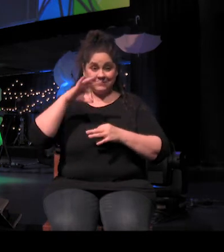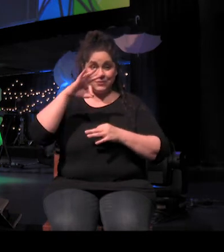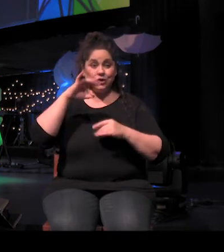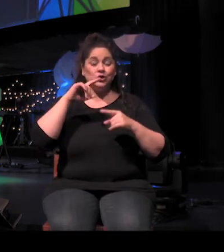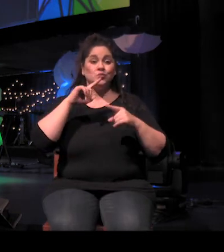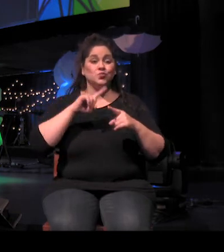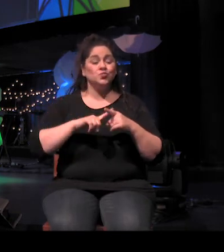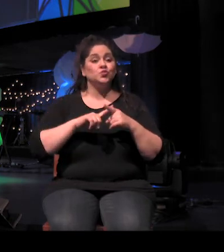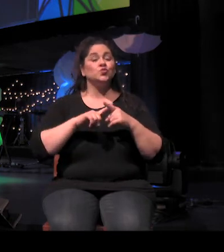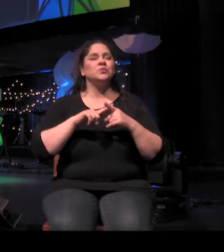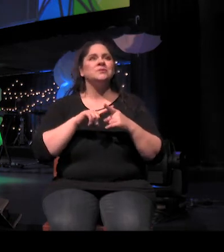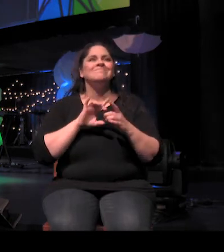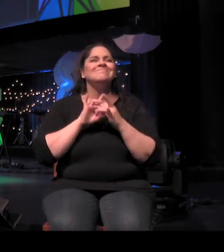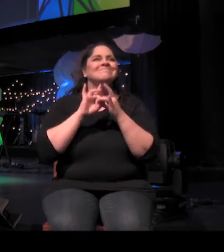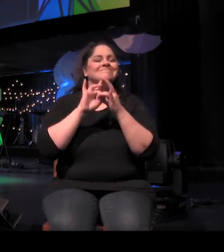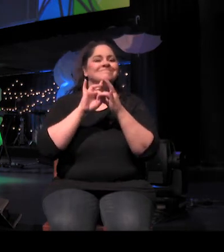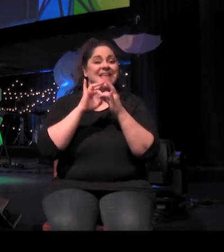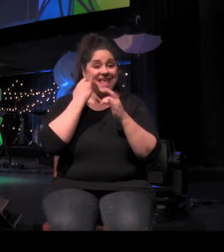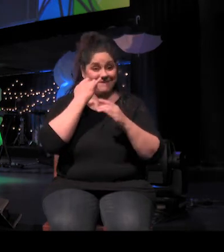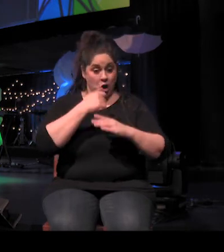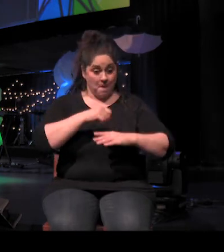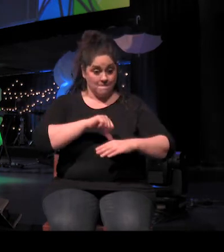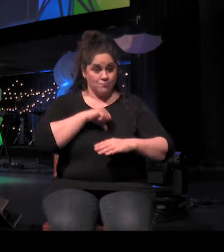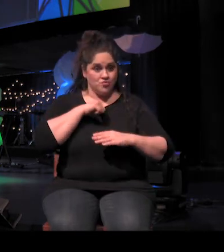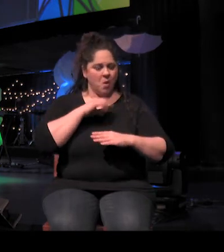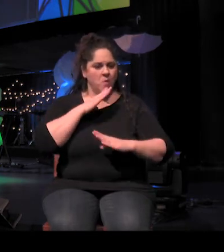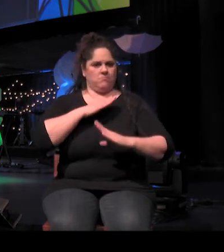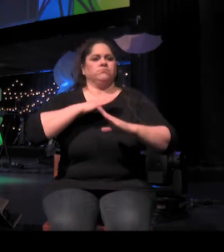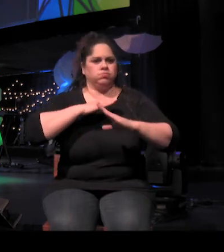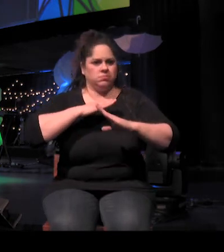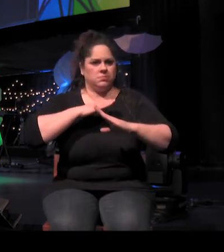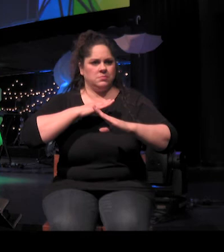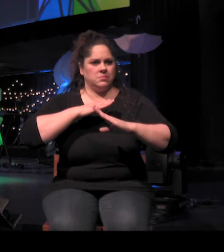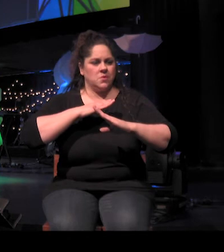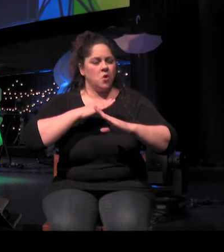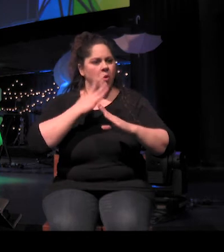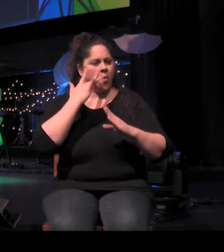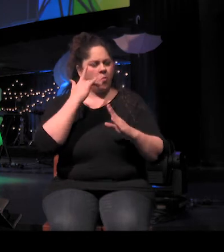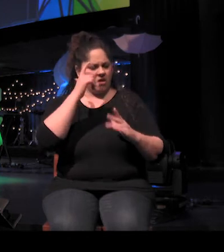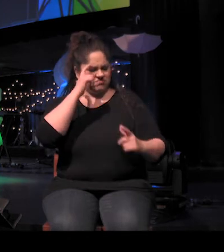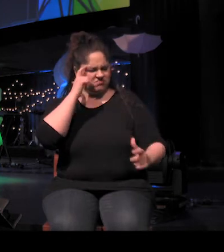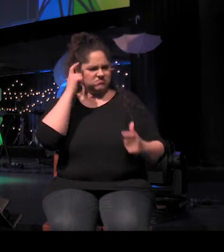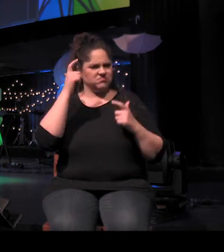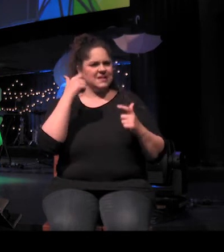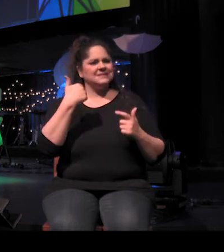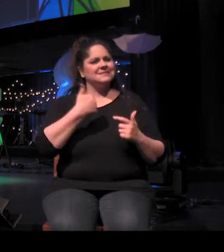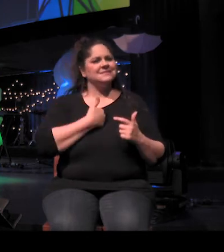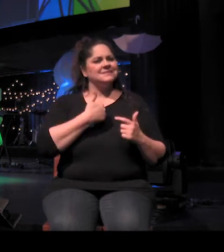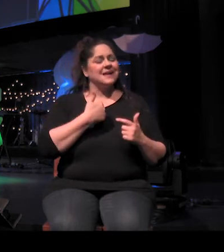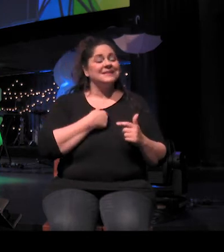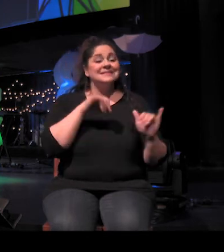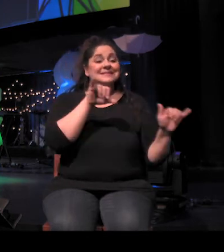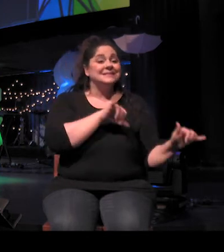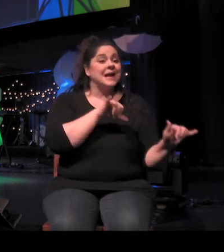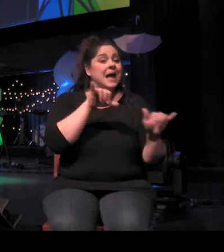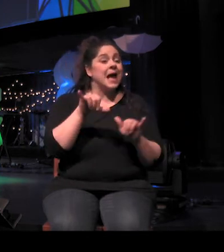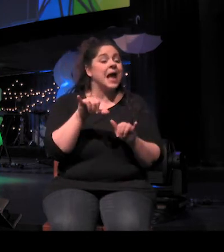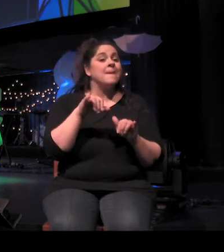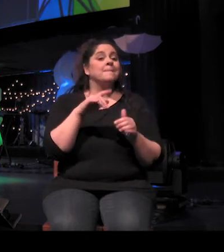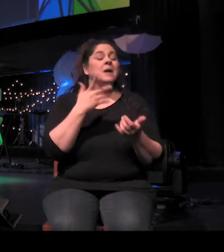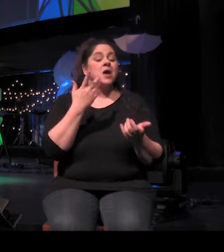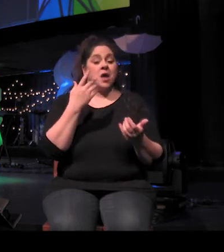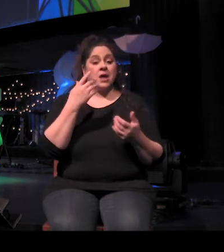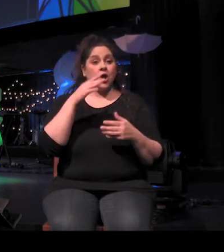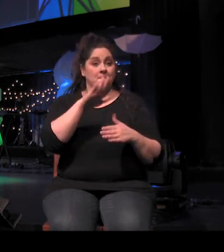puffs up. We find our significance and our validation in and of ourselves. We could say it's kind of like the inflammation of the soul. Think